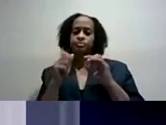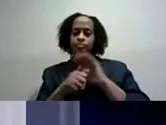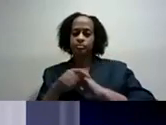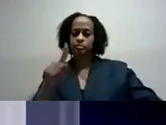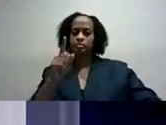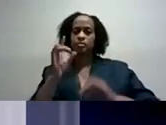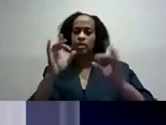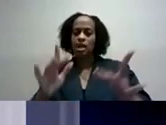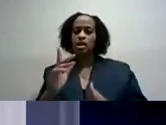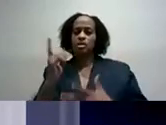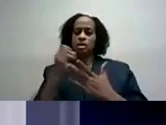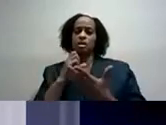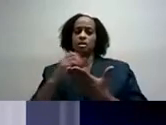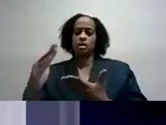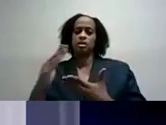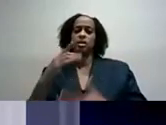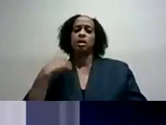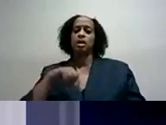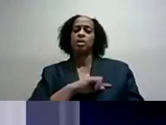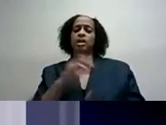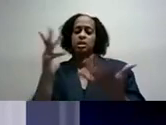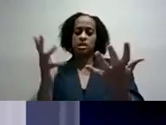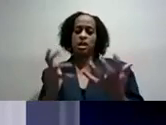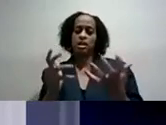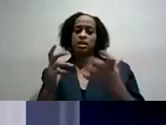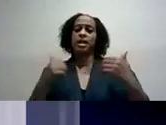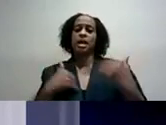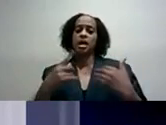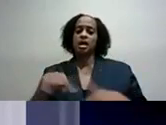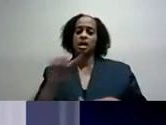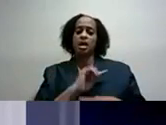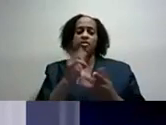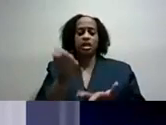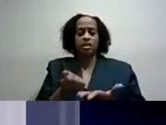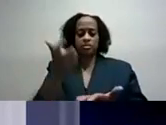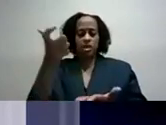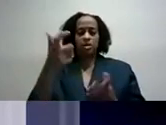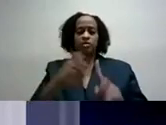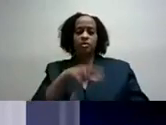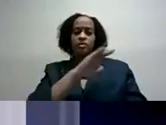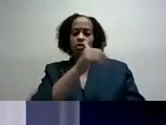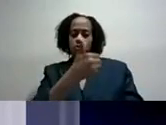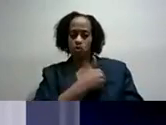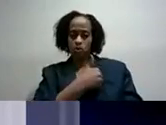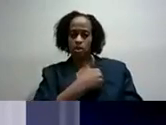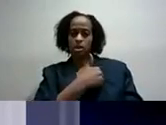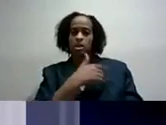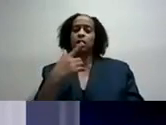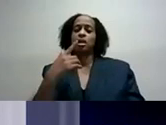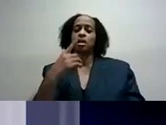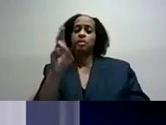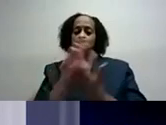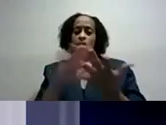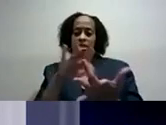repulsive character, and we desire to have it expelled from the soul. The Holy